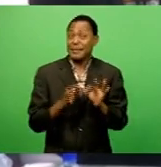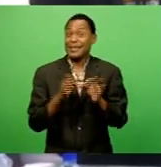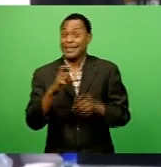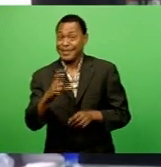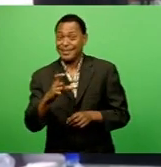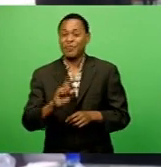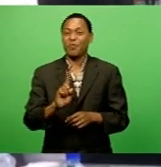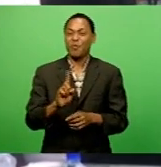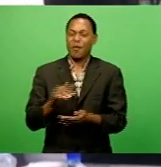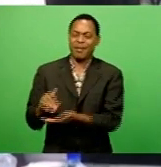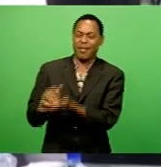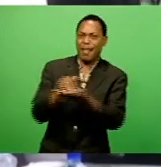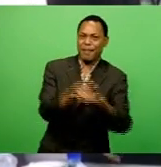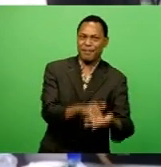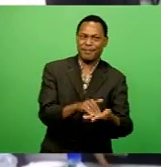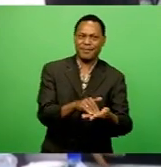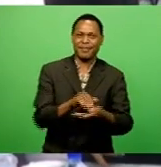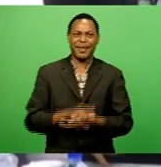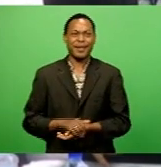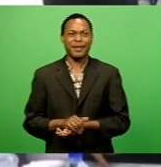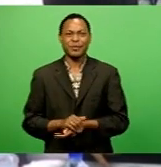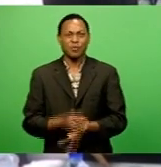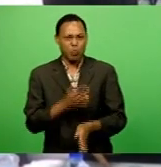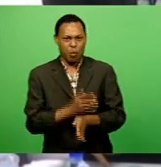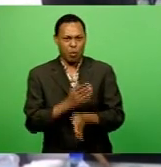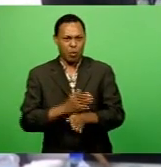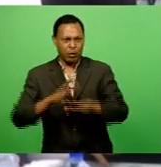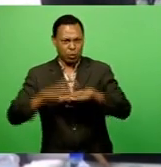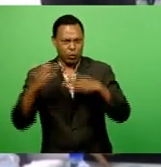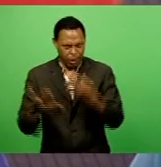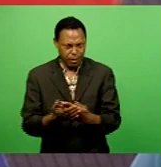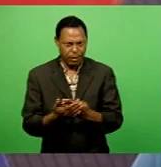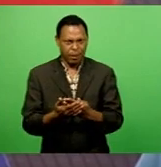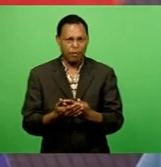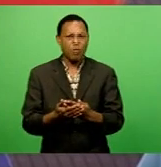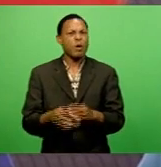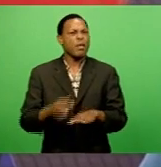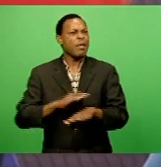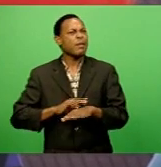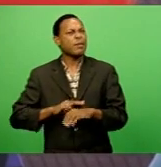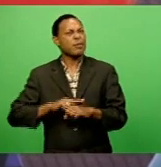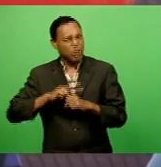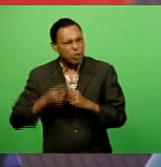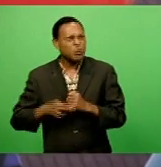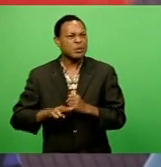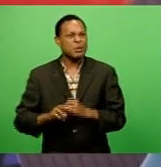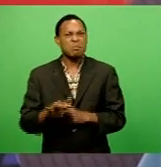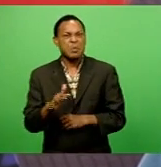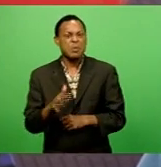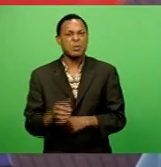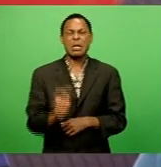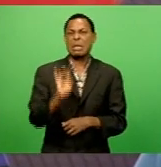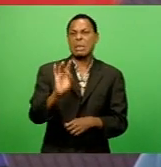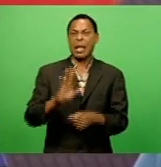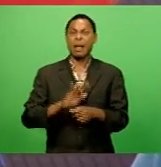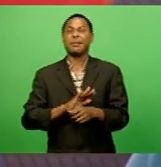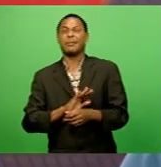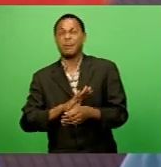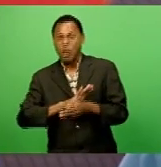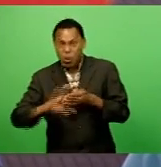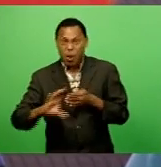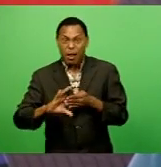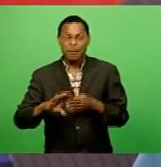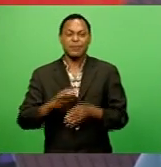coverage is one of the many. For local viewers, we will be charging them about $10. The subscription fee will